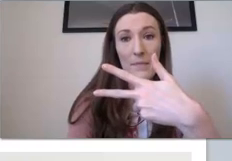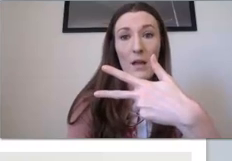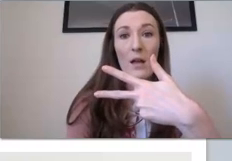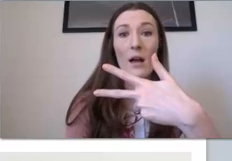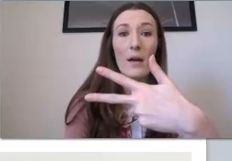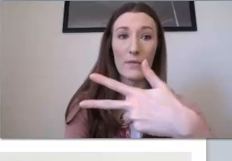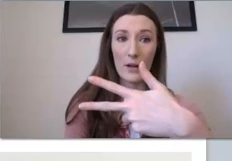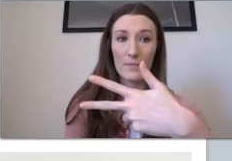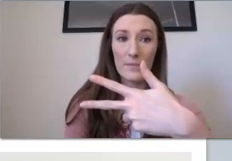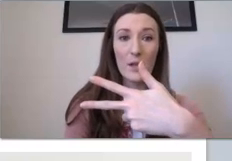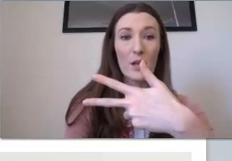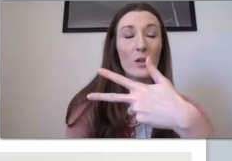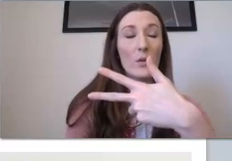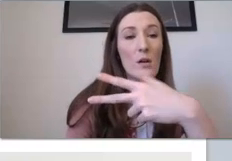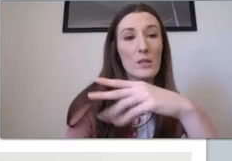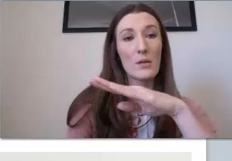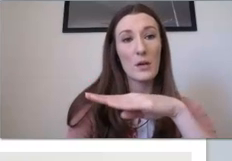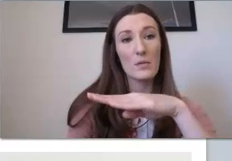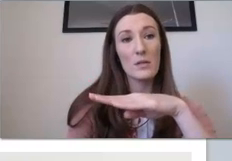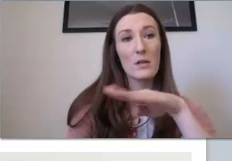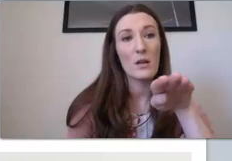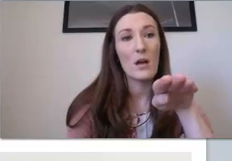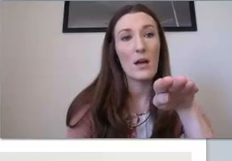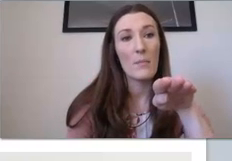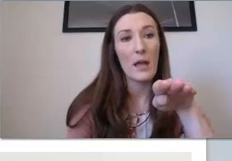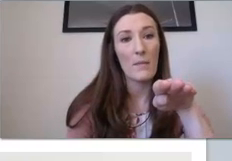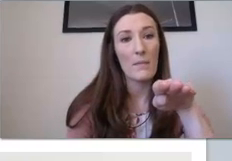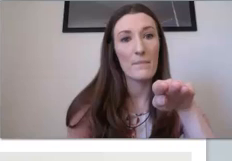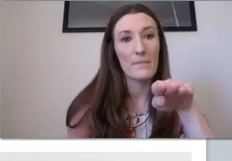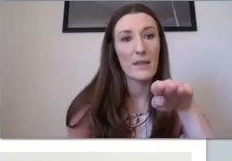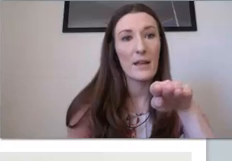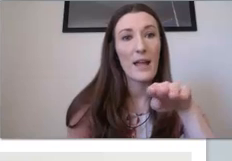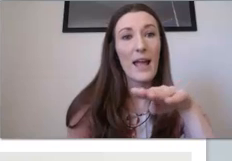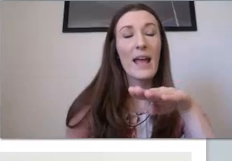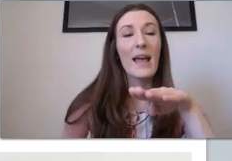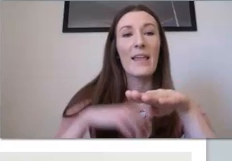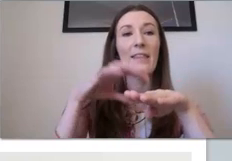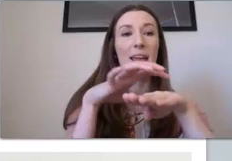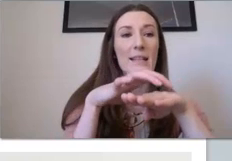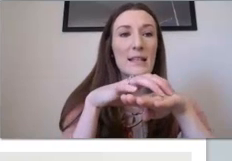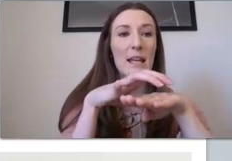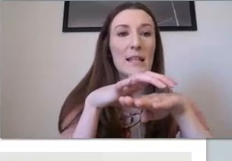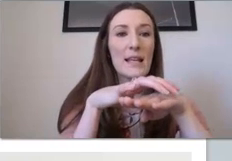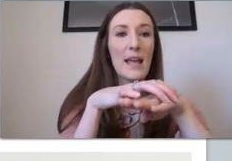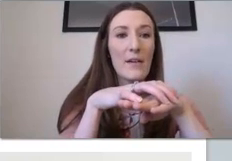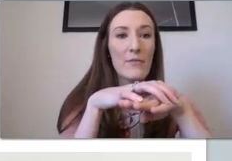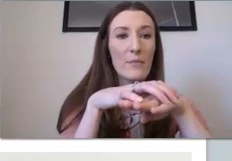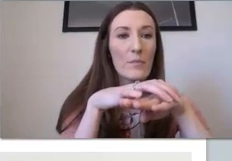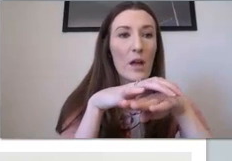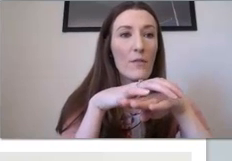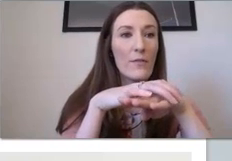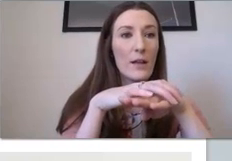Okay, however, you can also use a B. Okay, this is